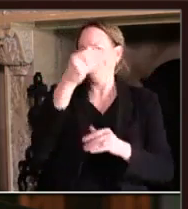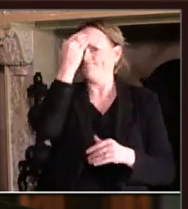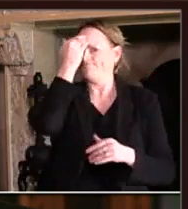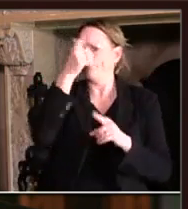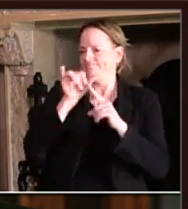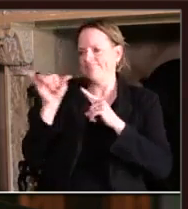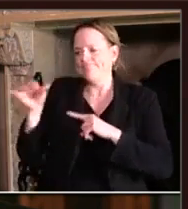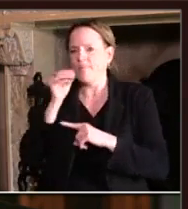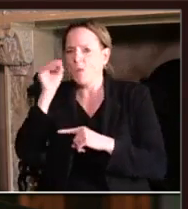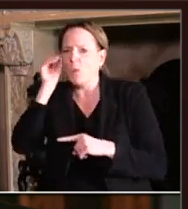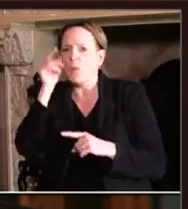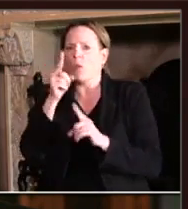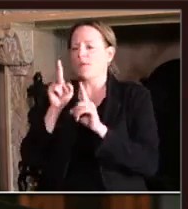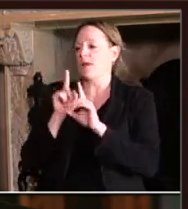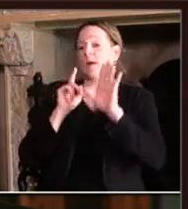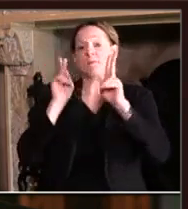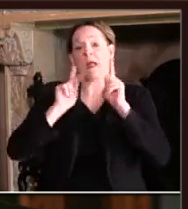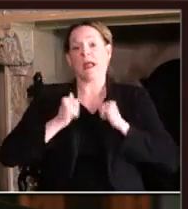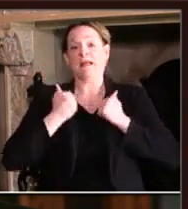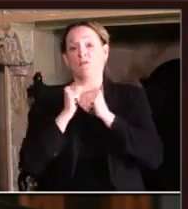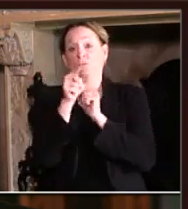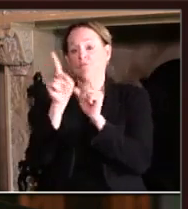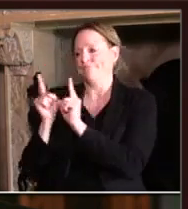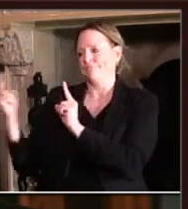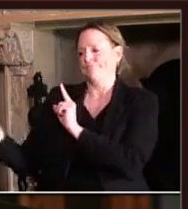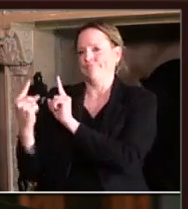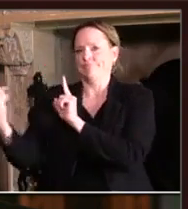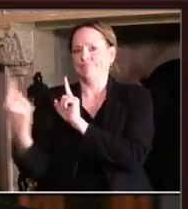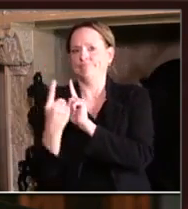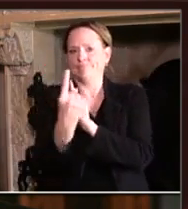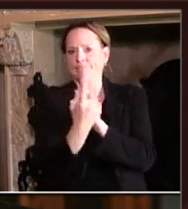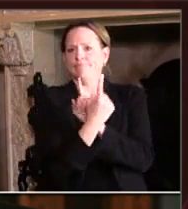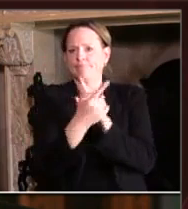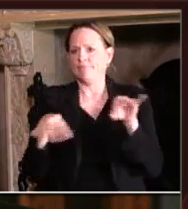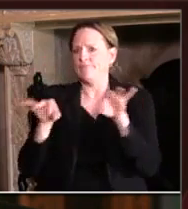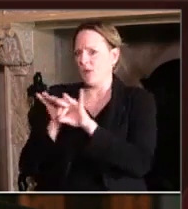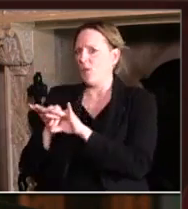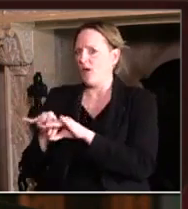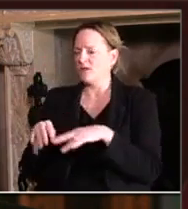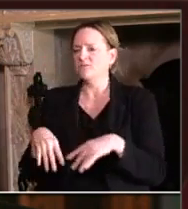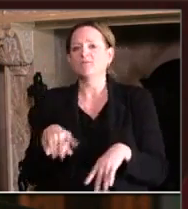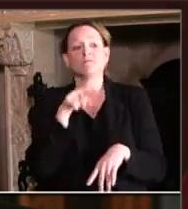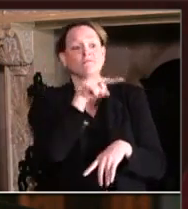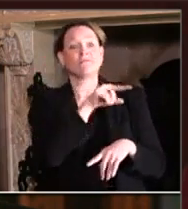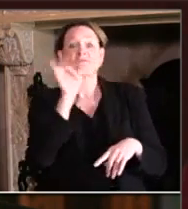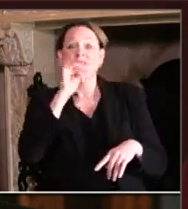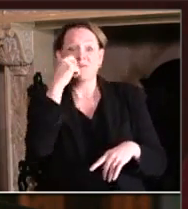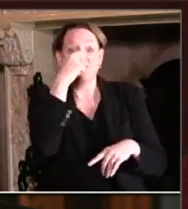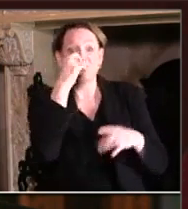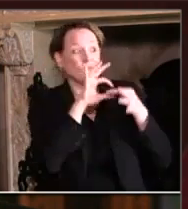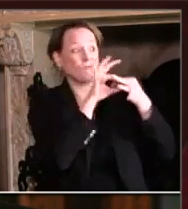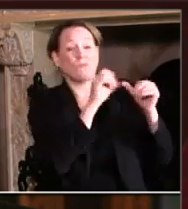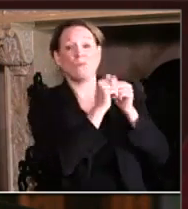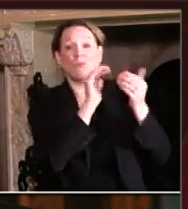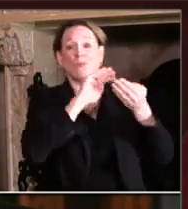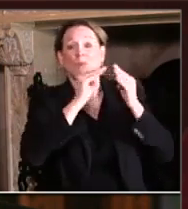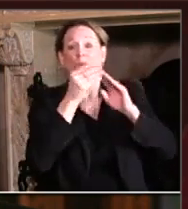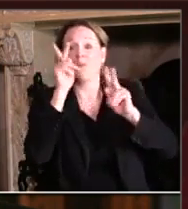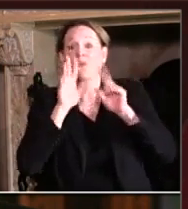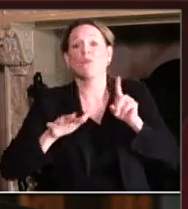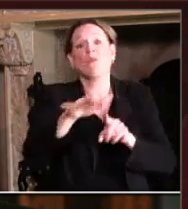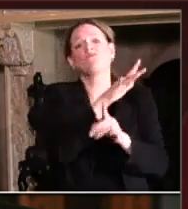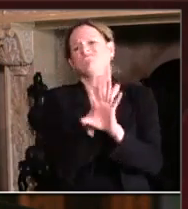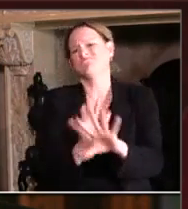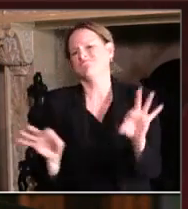At a community level, testing and contact tracing tells us where to look for more infections, and that tells us where to send